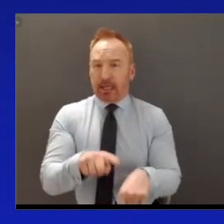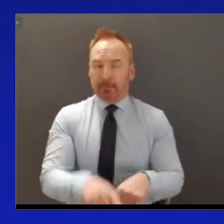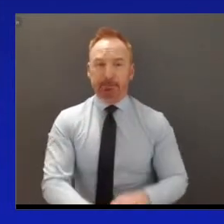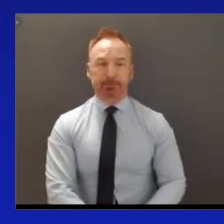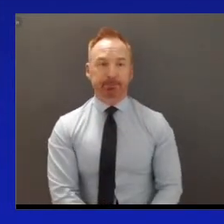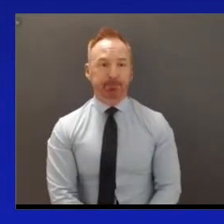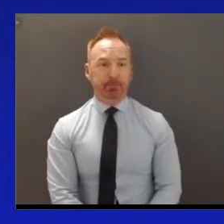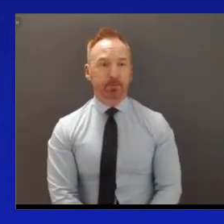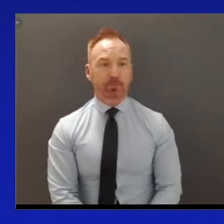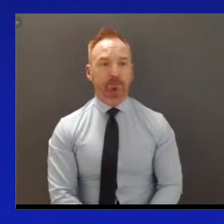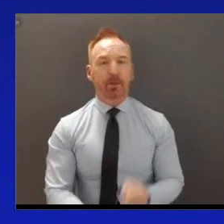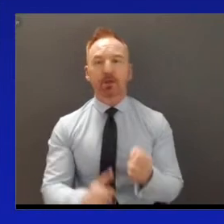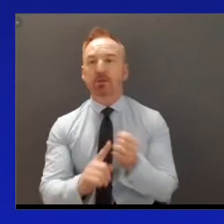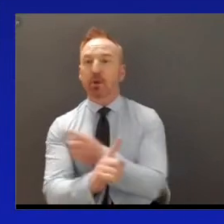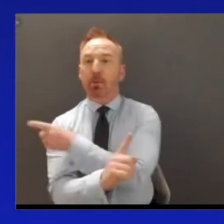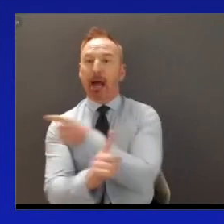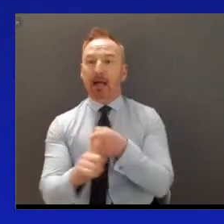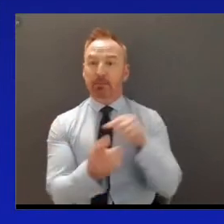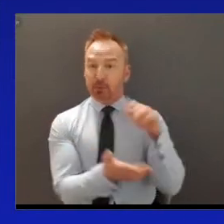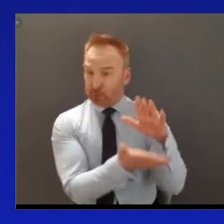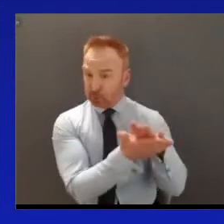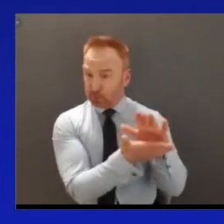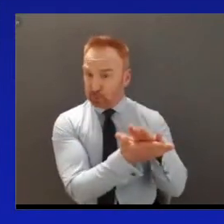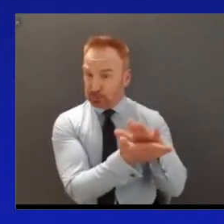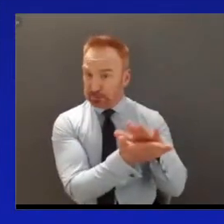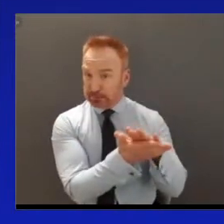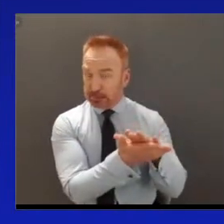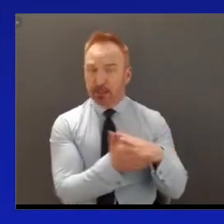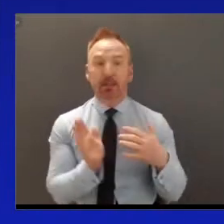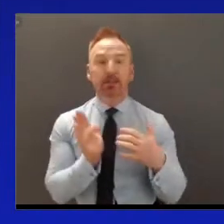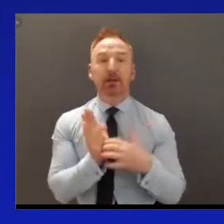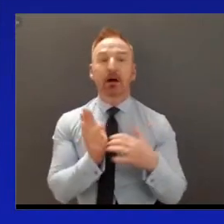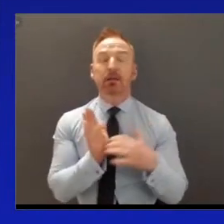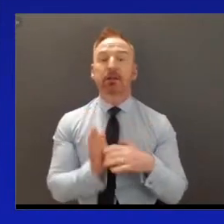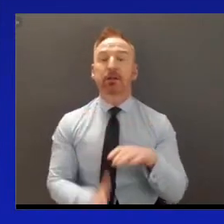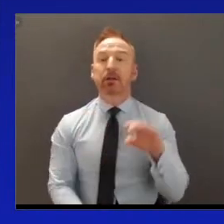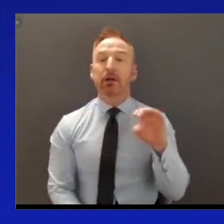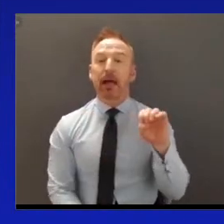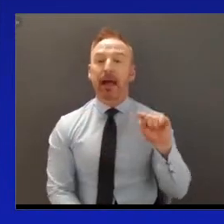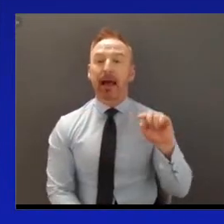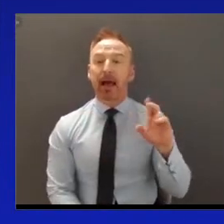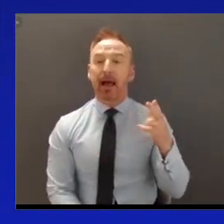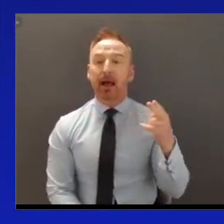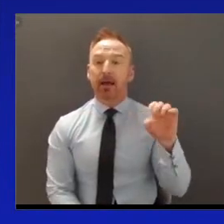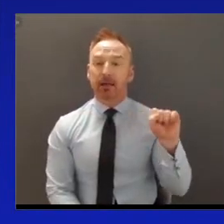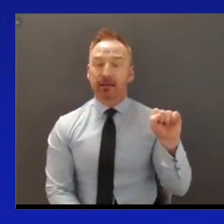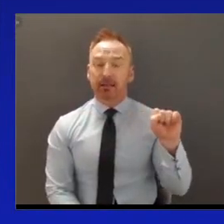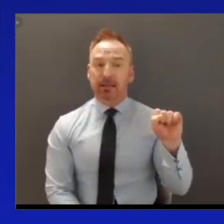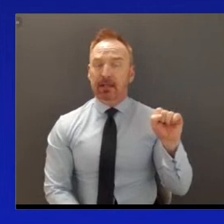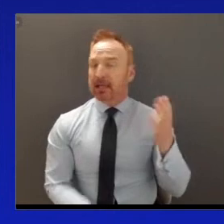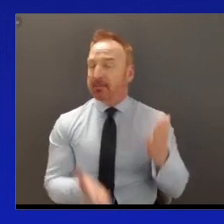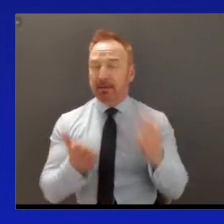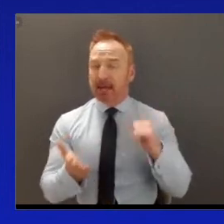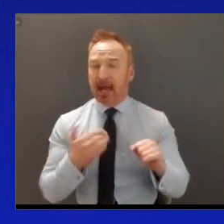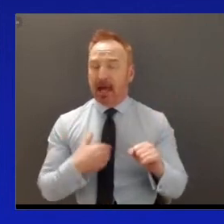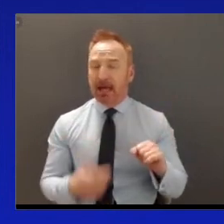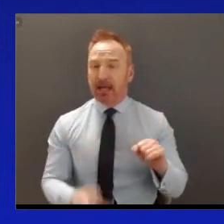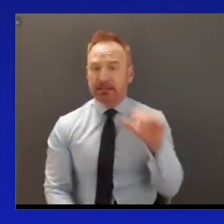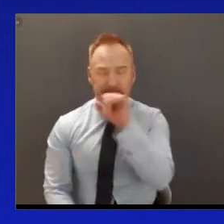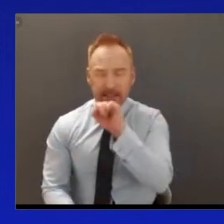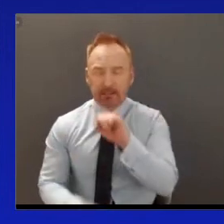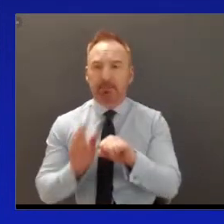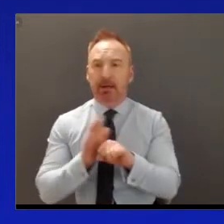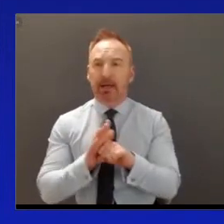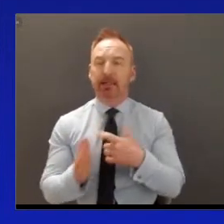Just going back to the schools, just very quickly, Dr. Etches, is there any way that we are, maybe I missed this too, to work with the province